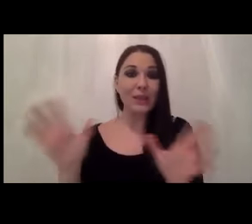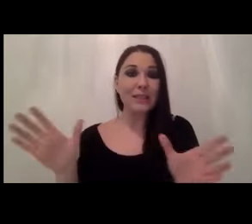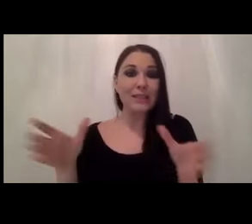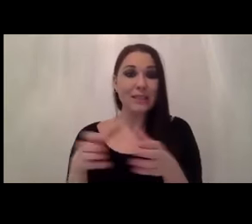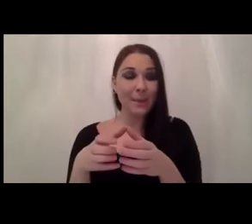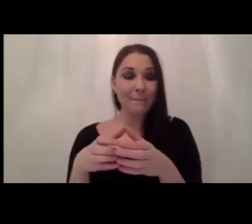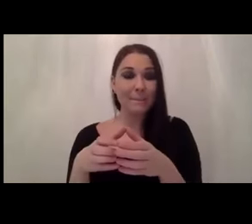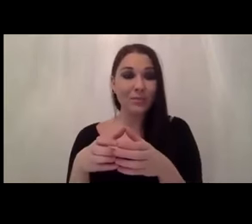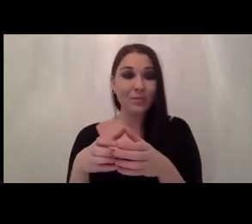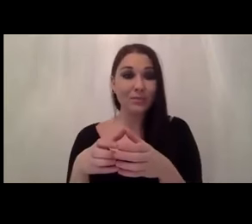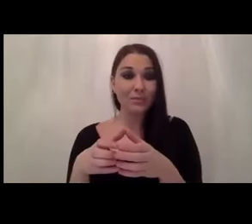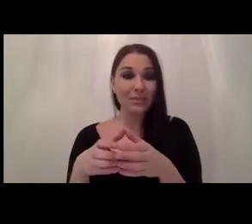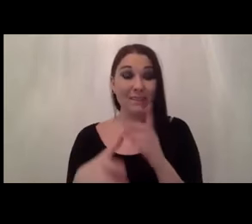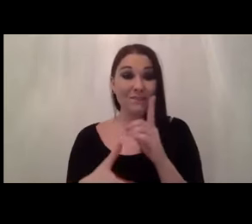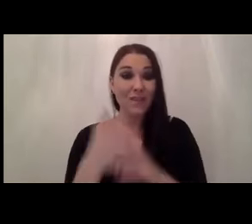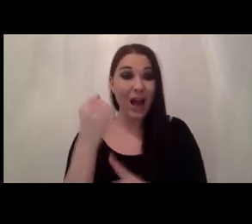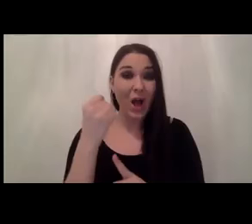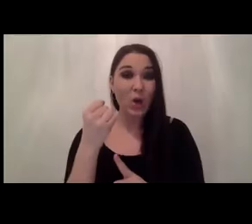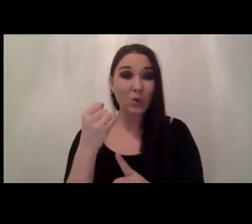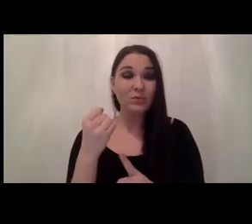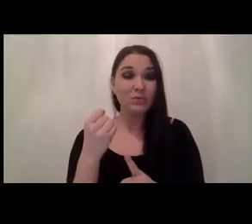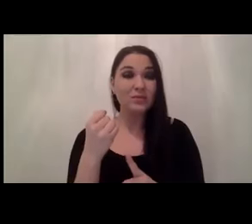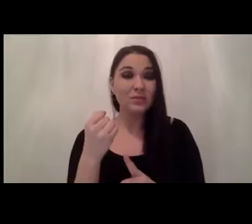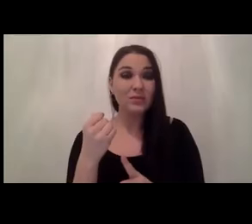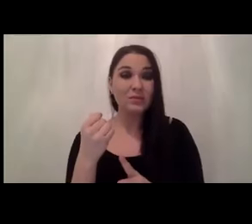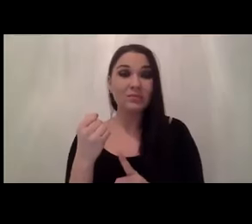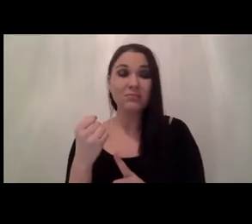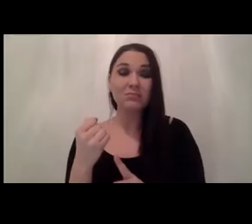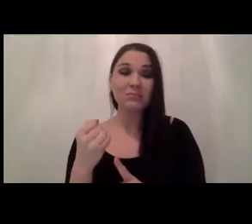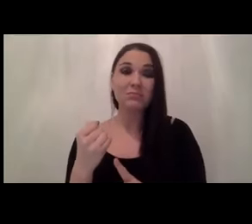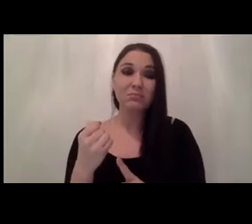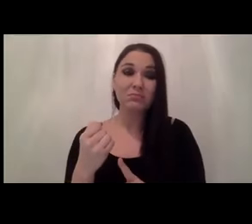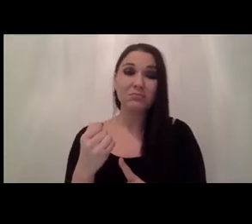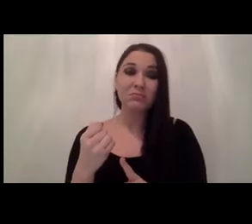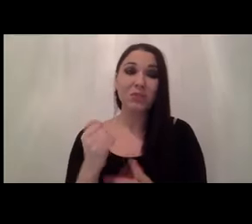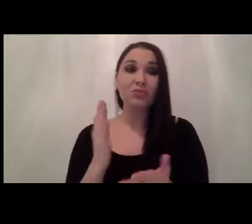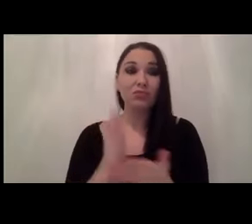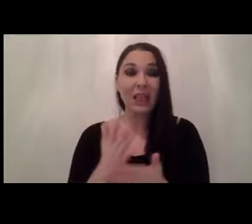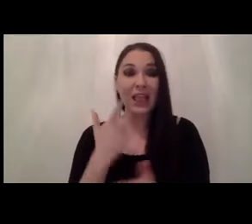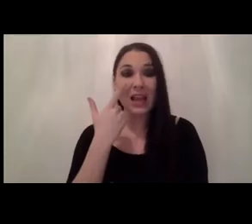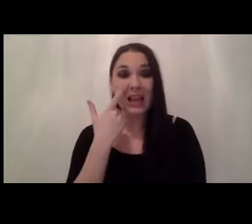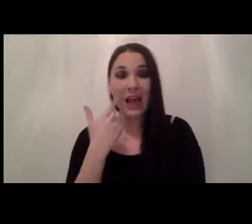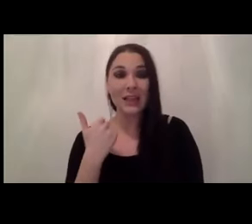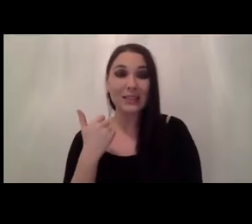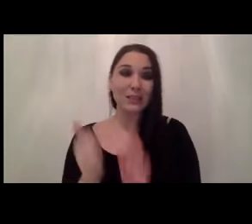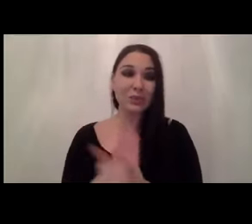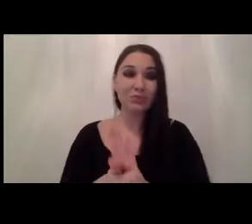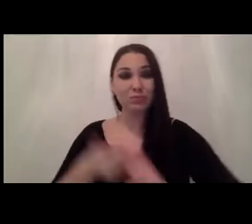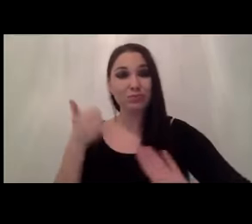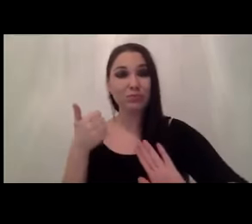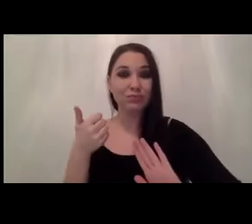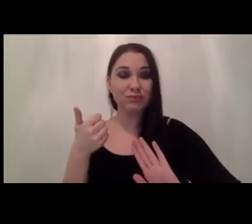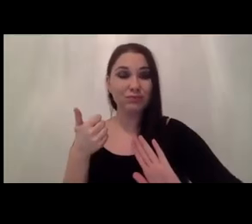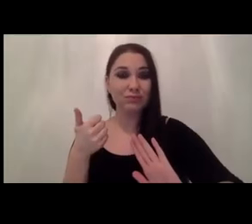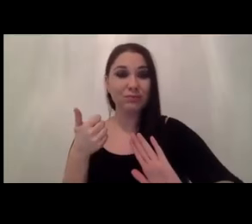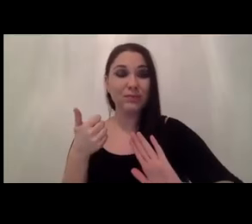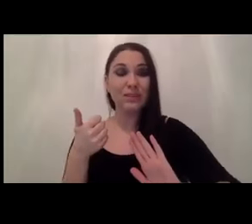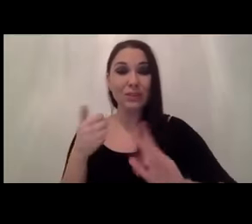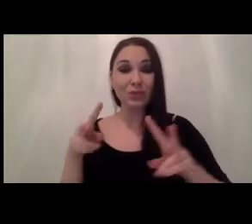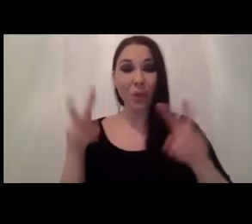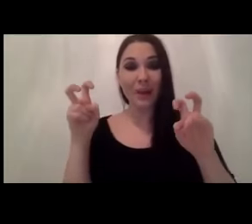found that although there's a really nice expertise in topics